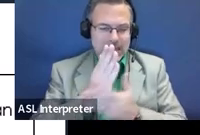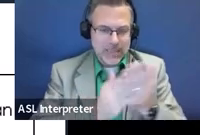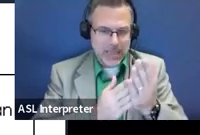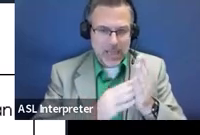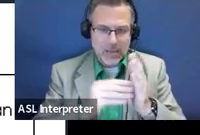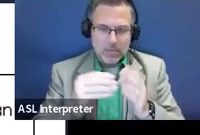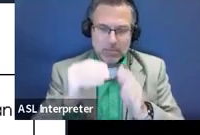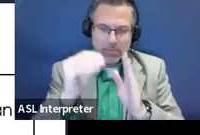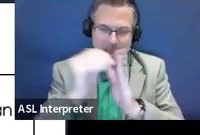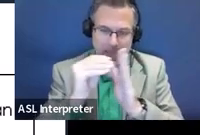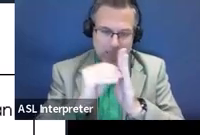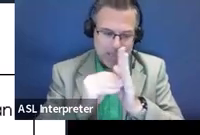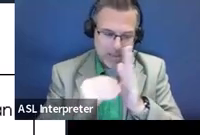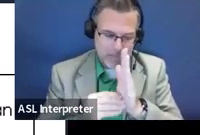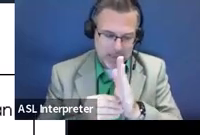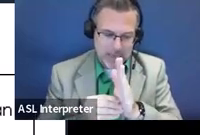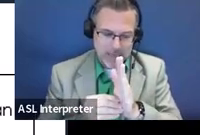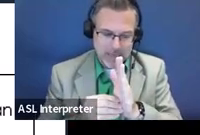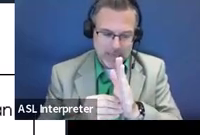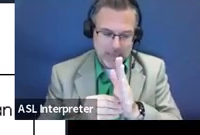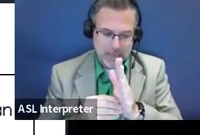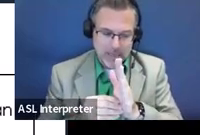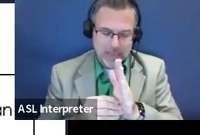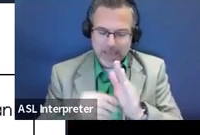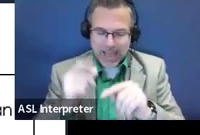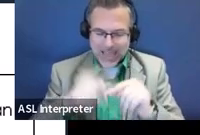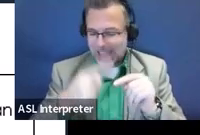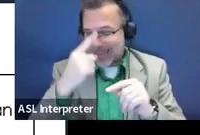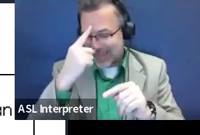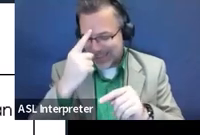thing an IEP. I can't get my forms correct today.